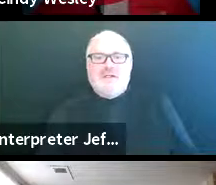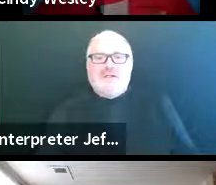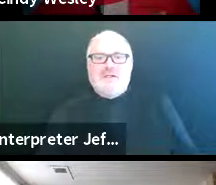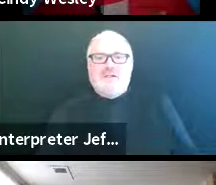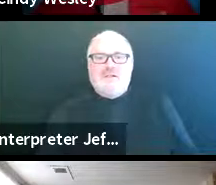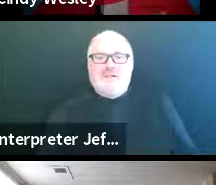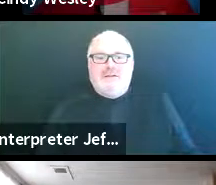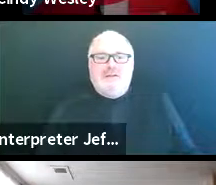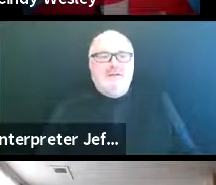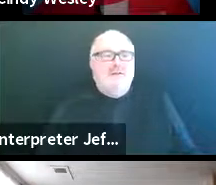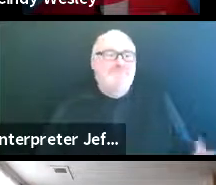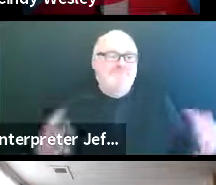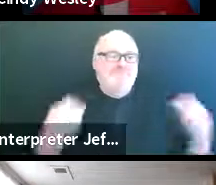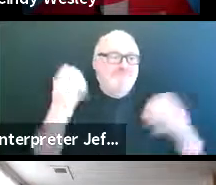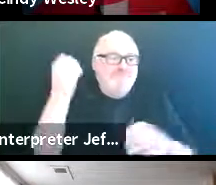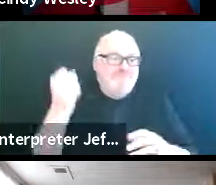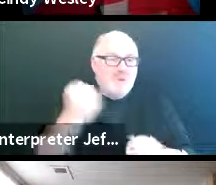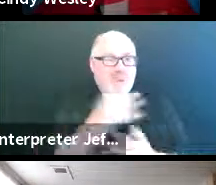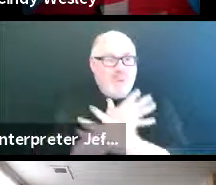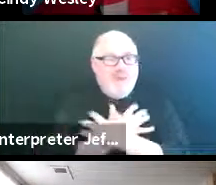Thanks. Go Bears.